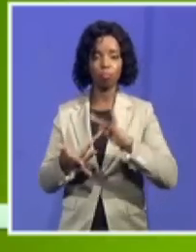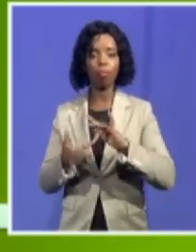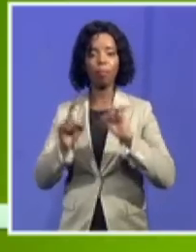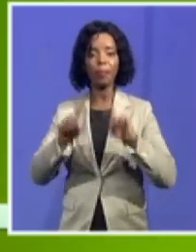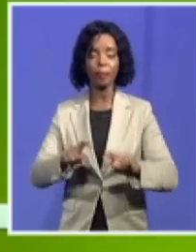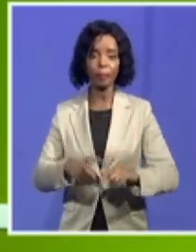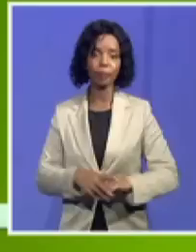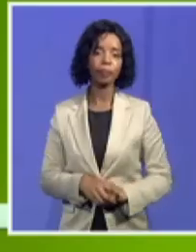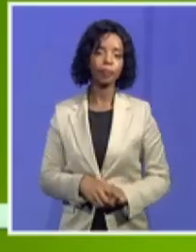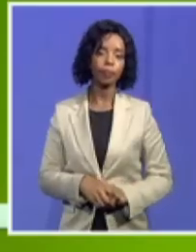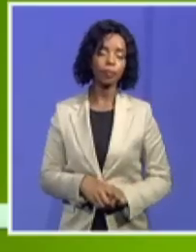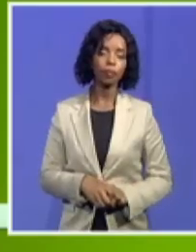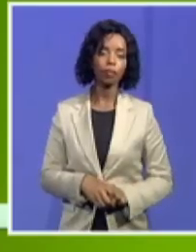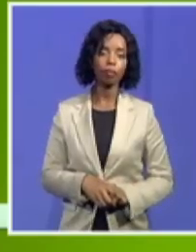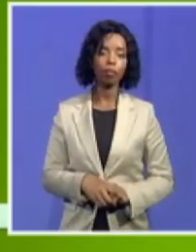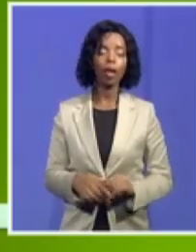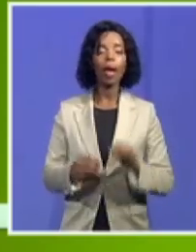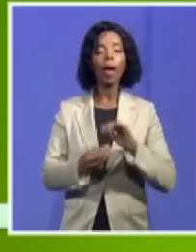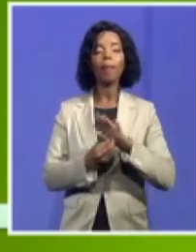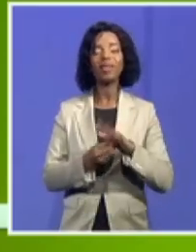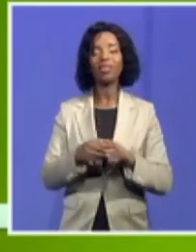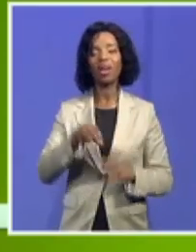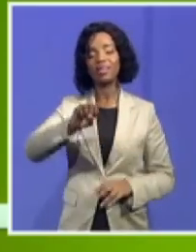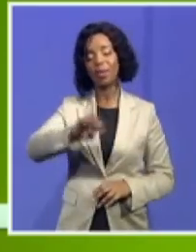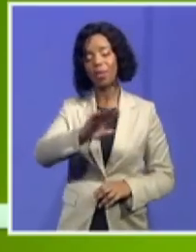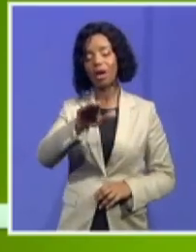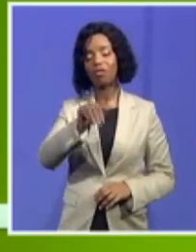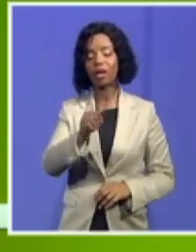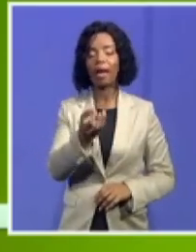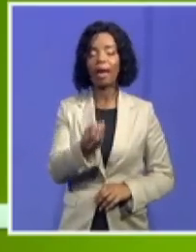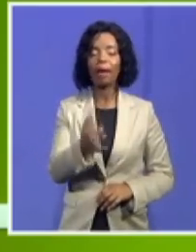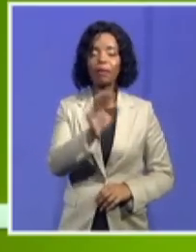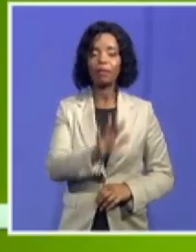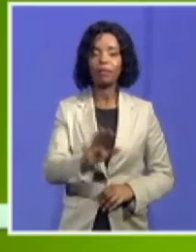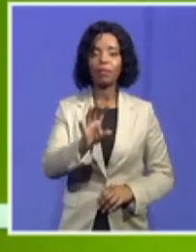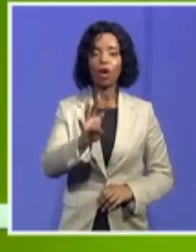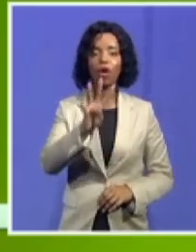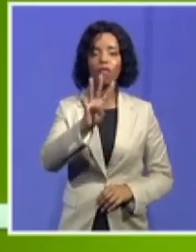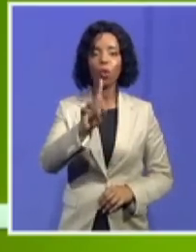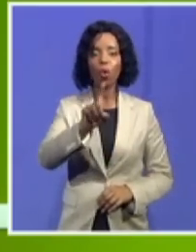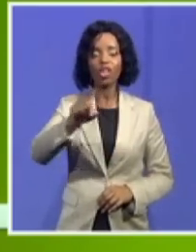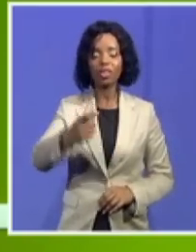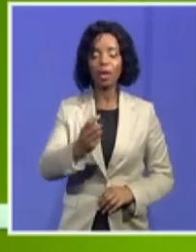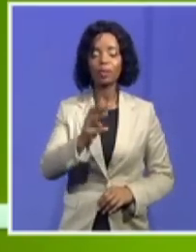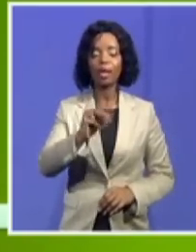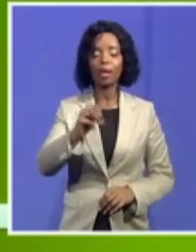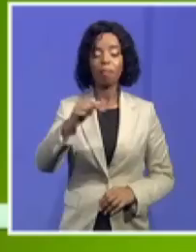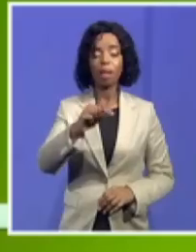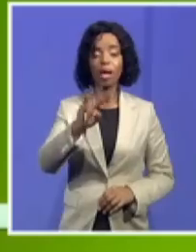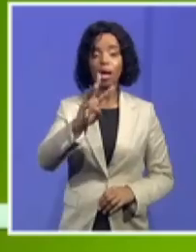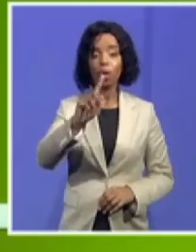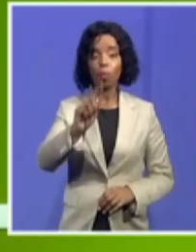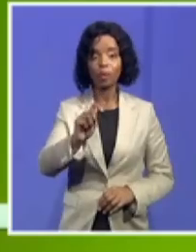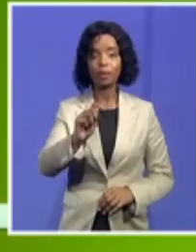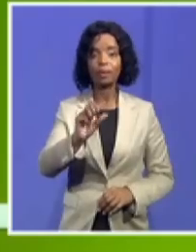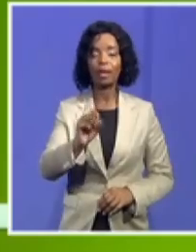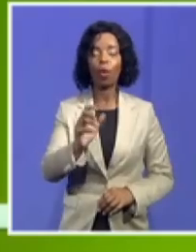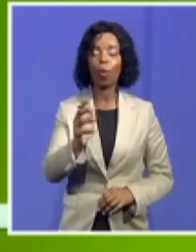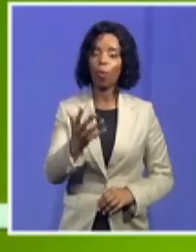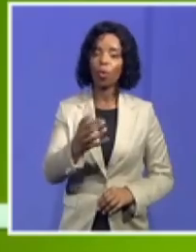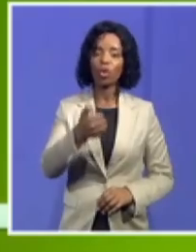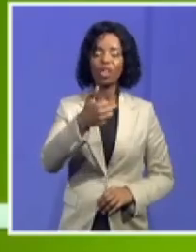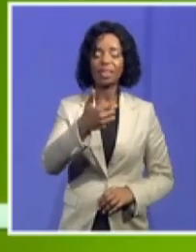Africa, around 4,000 megawatts or 65 billion rand of